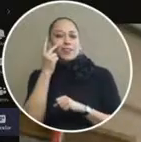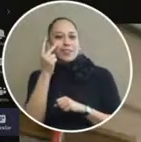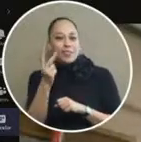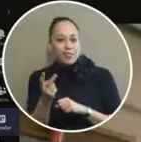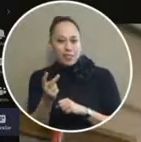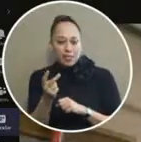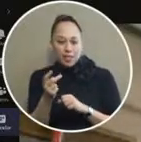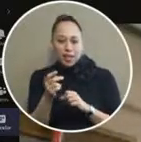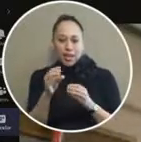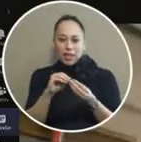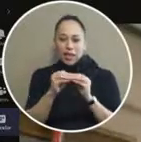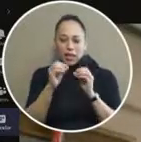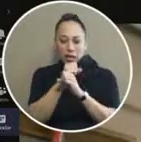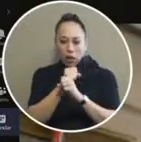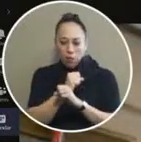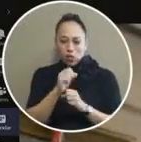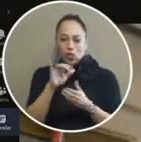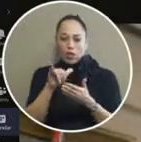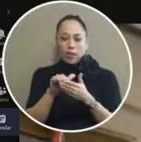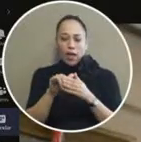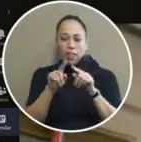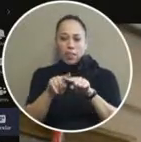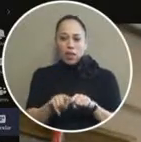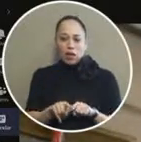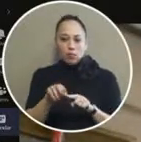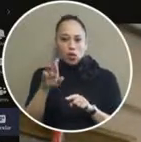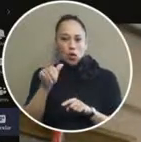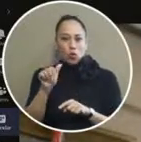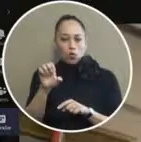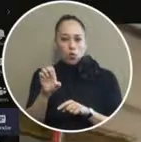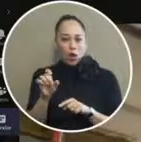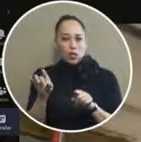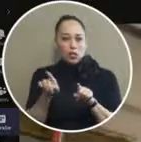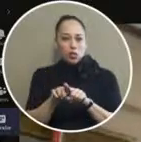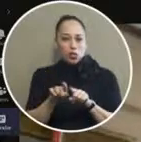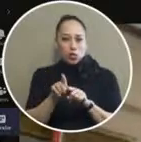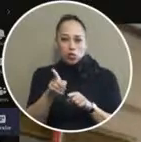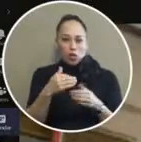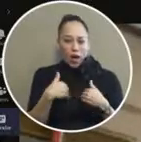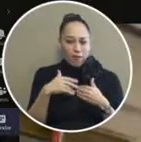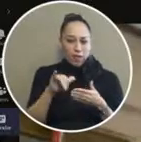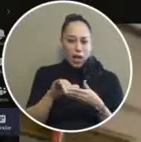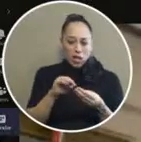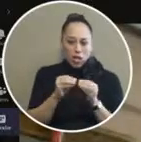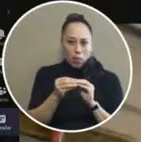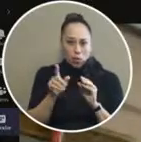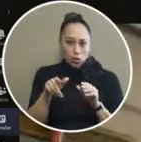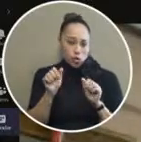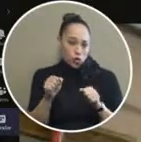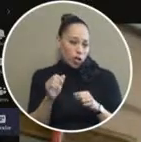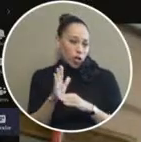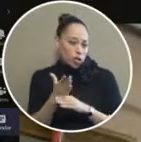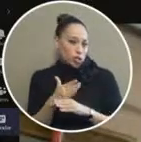the statistics on the deaths based on race as well? Do you have those numbers now to share?